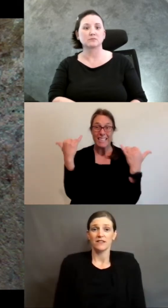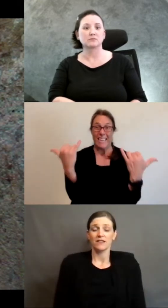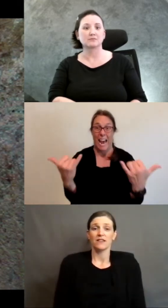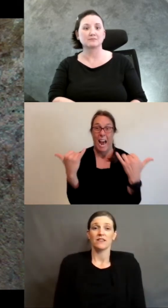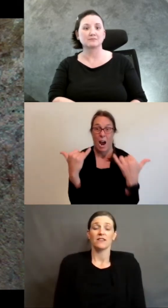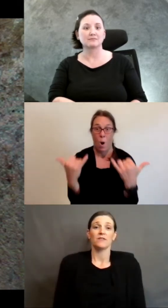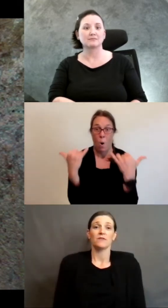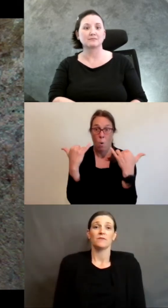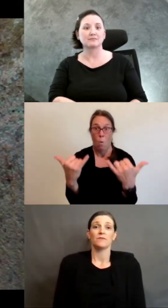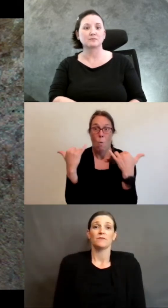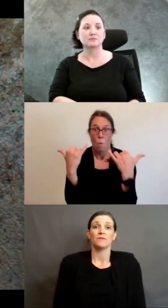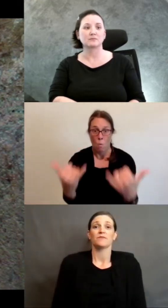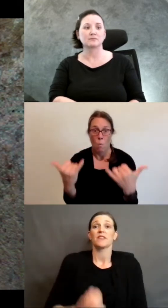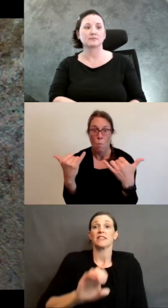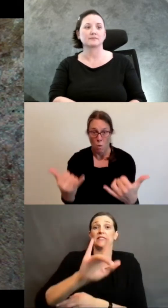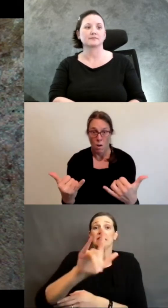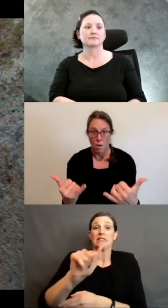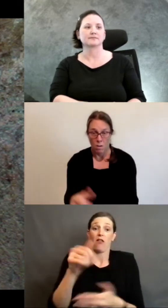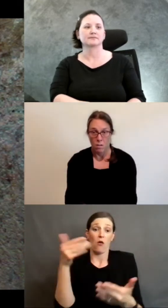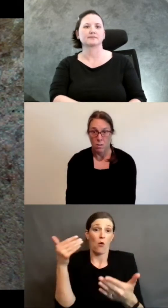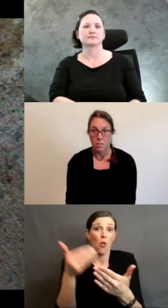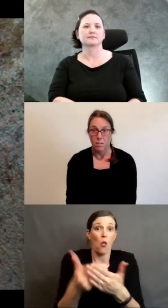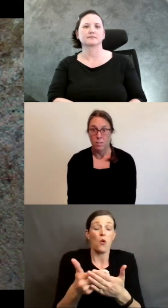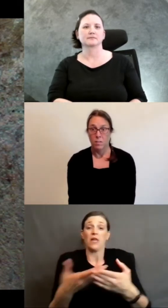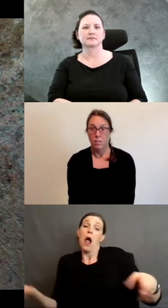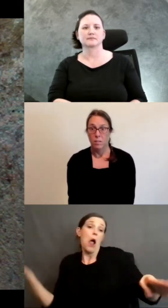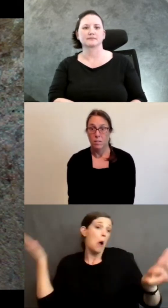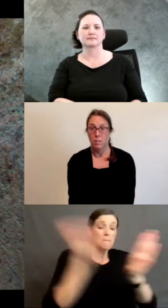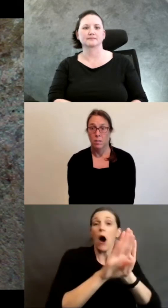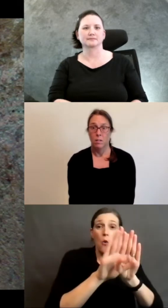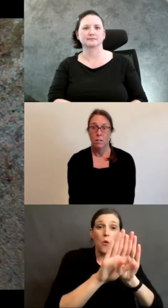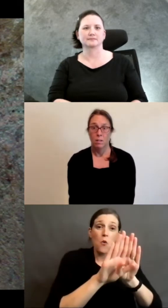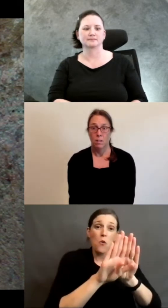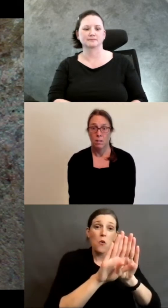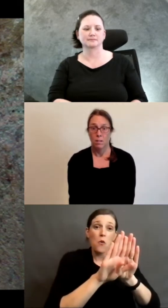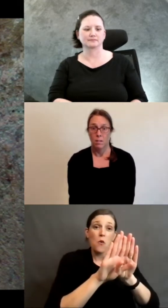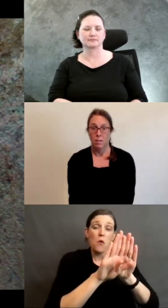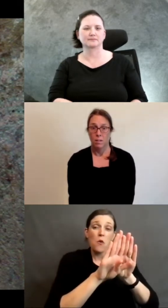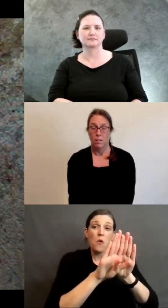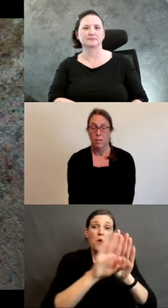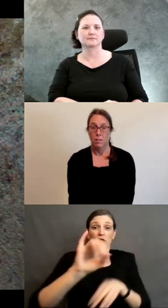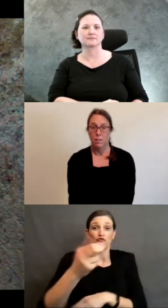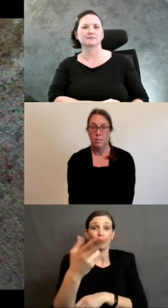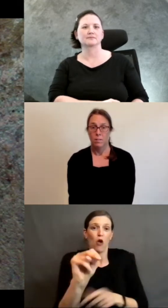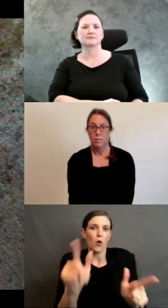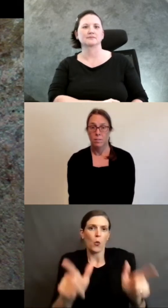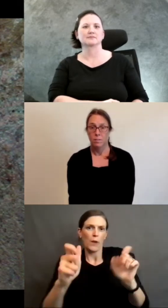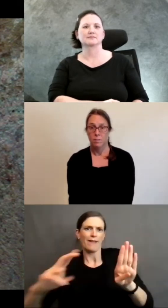Now! Celia is closest to the door and slams it shut. John quickly slides the